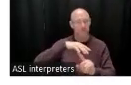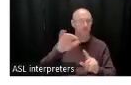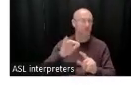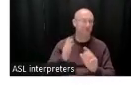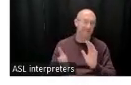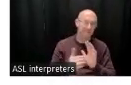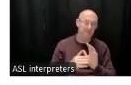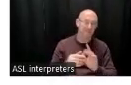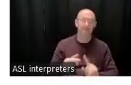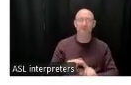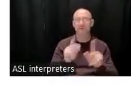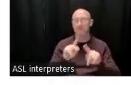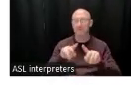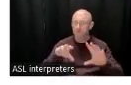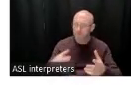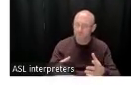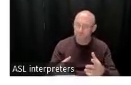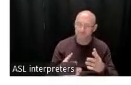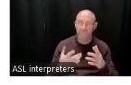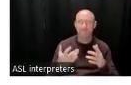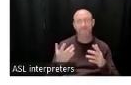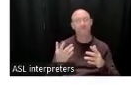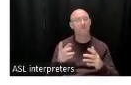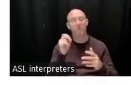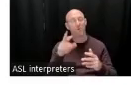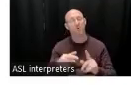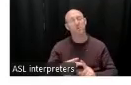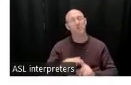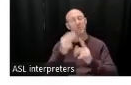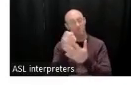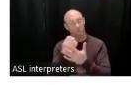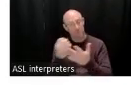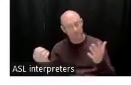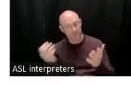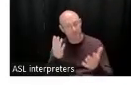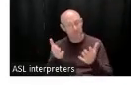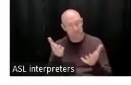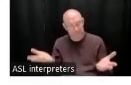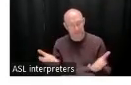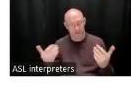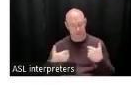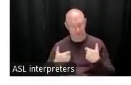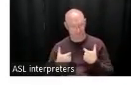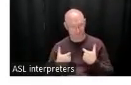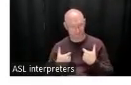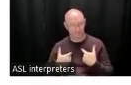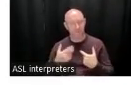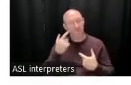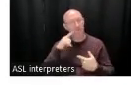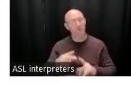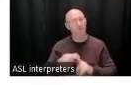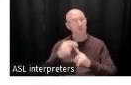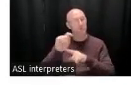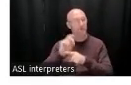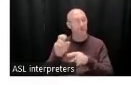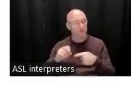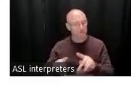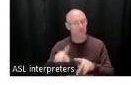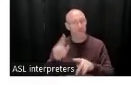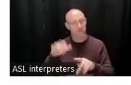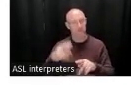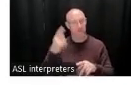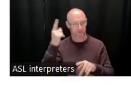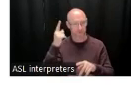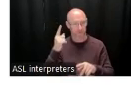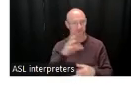unique populations to work with, or unique equipment that may exist here that gives them a unique training opportunity, that's something that you will